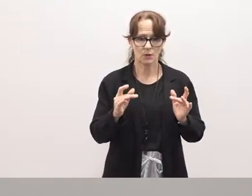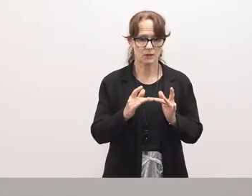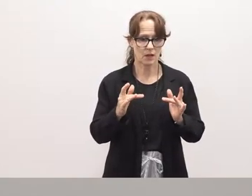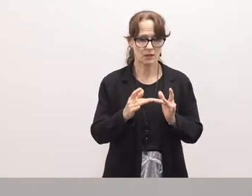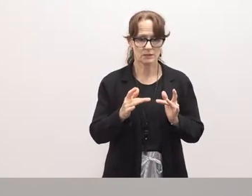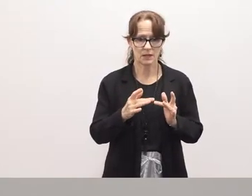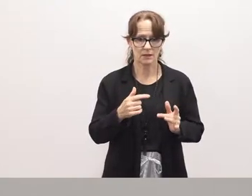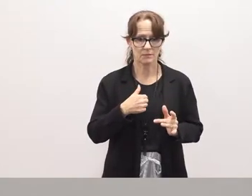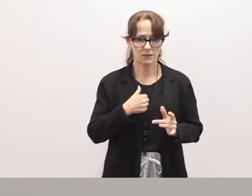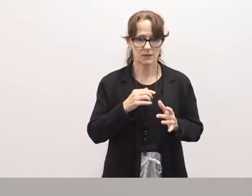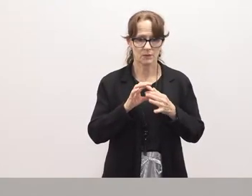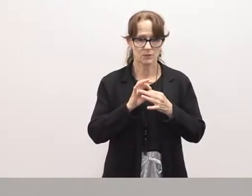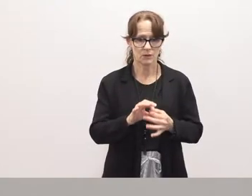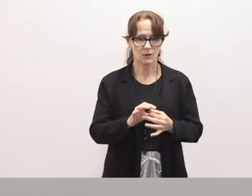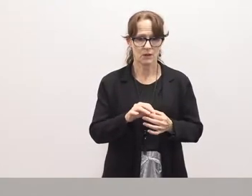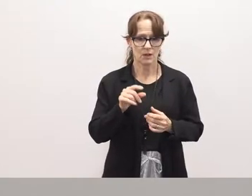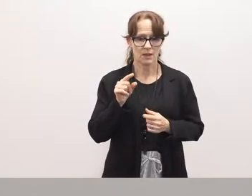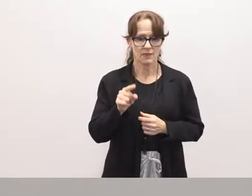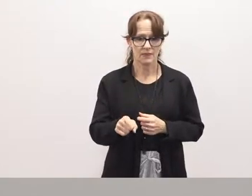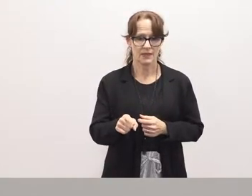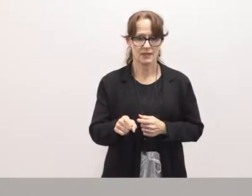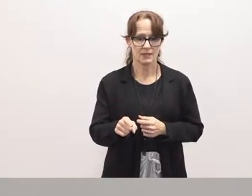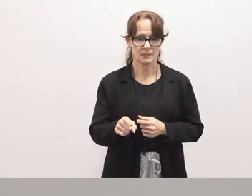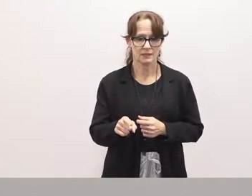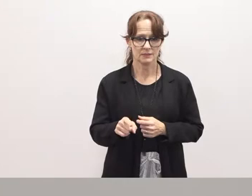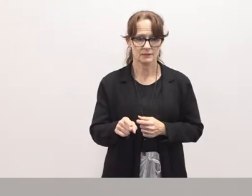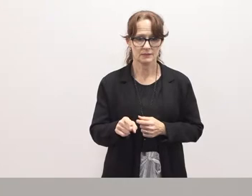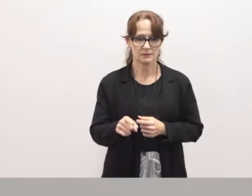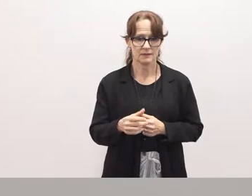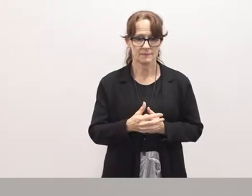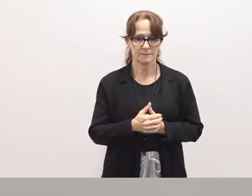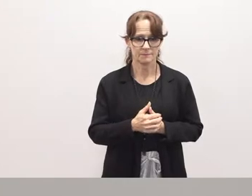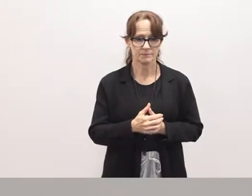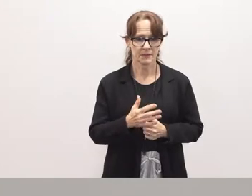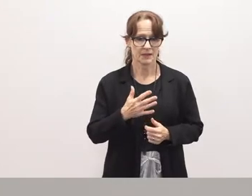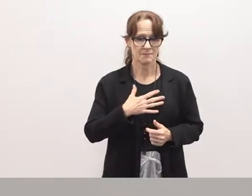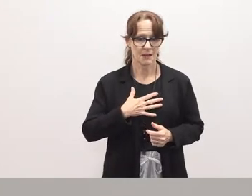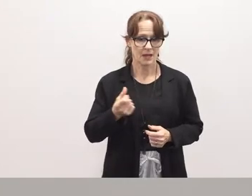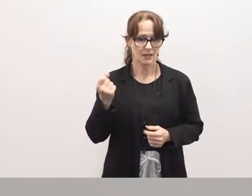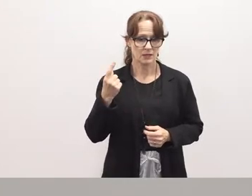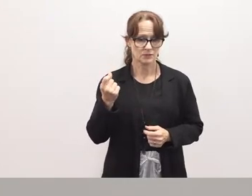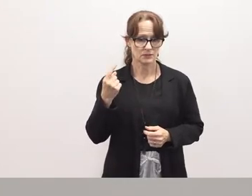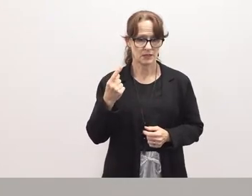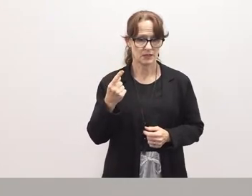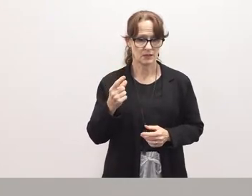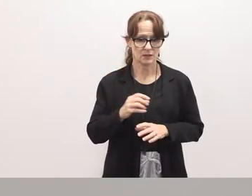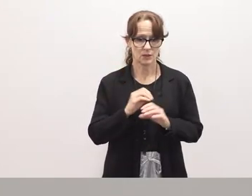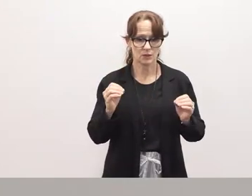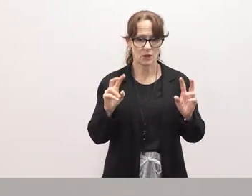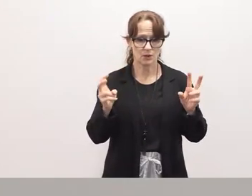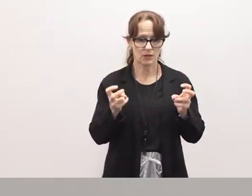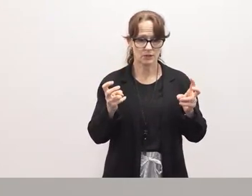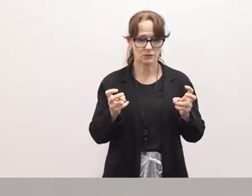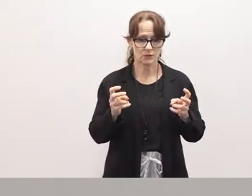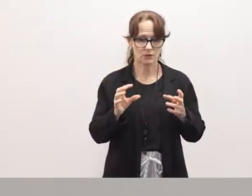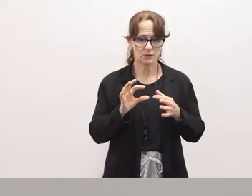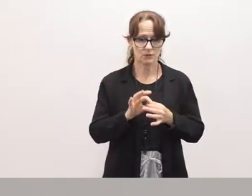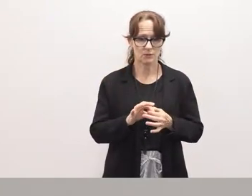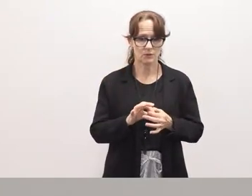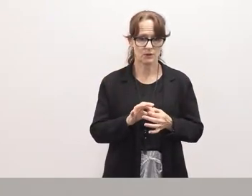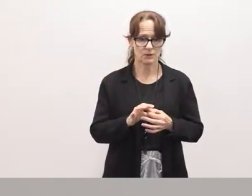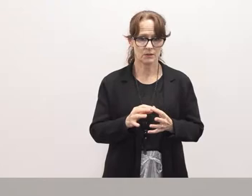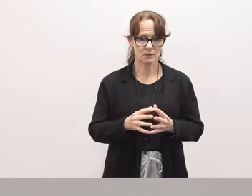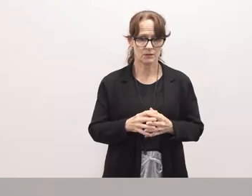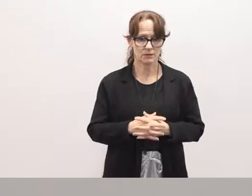me with regard to this pool. And to my understanding, there are no issues with regard to it, so I'm